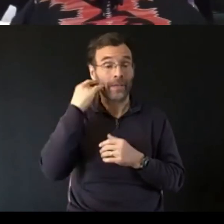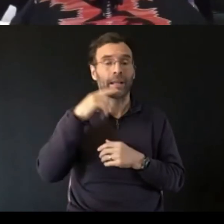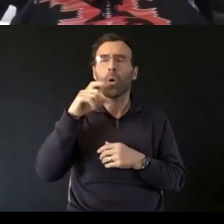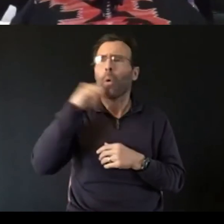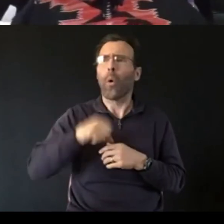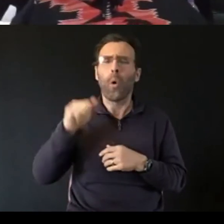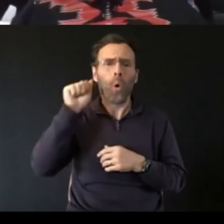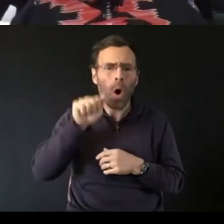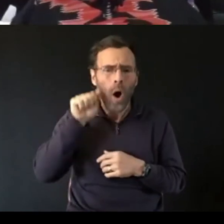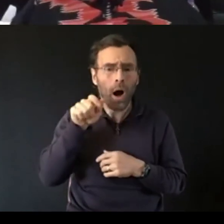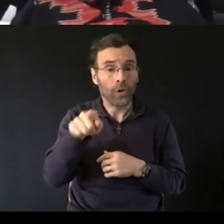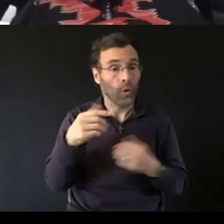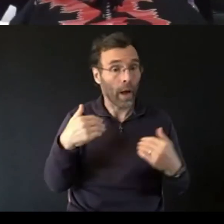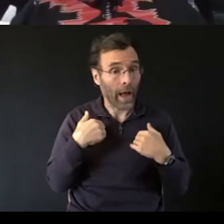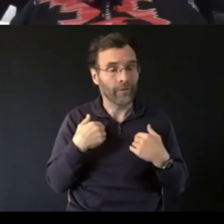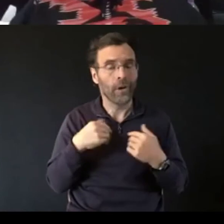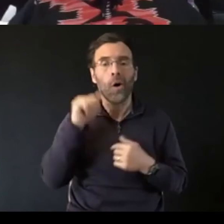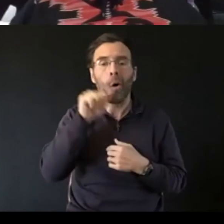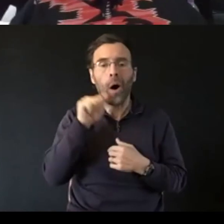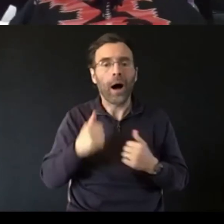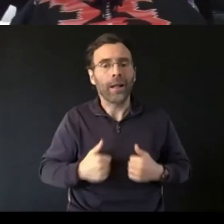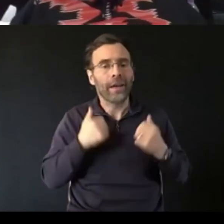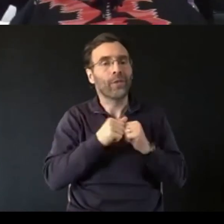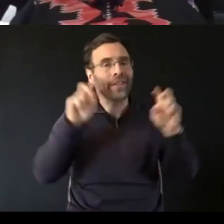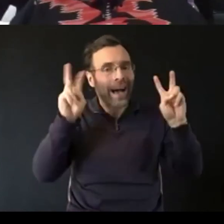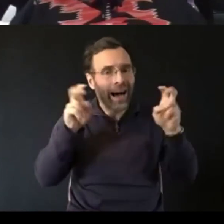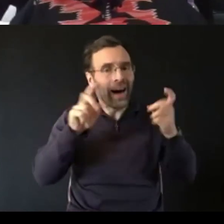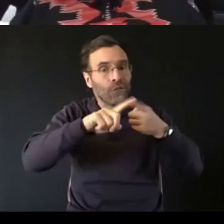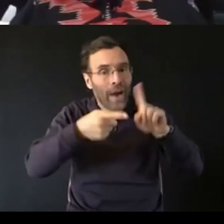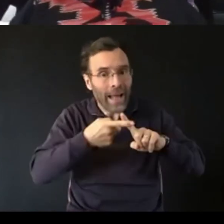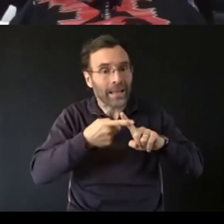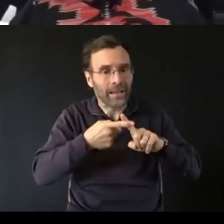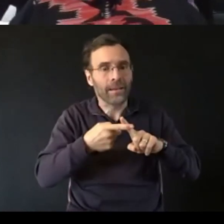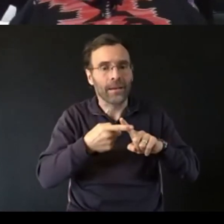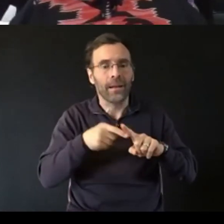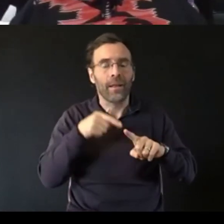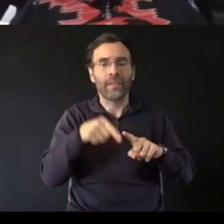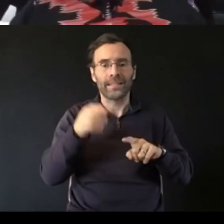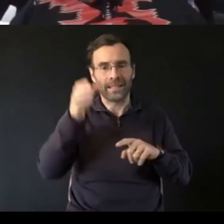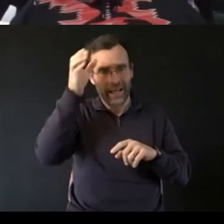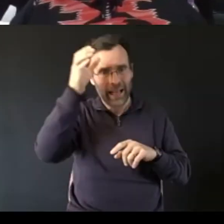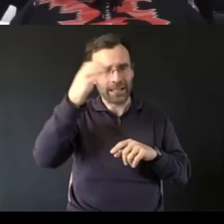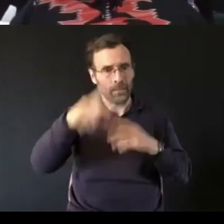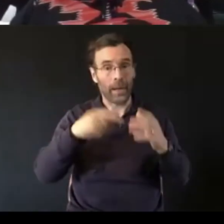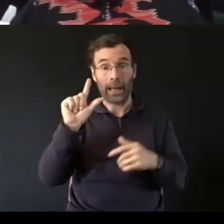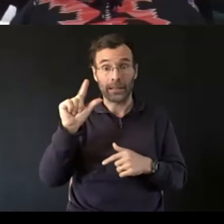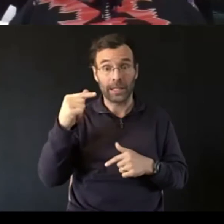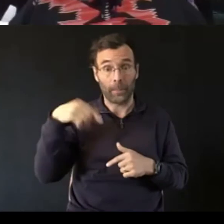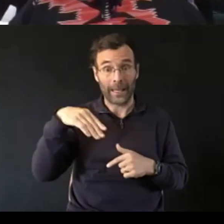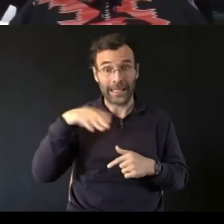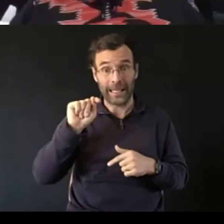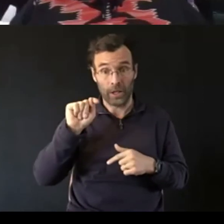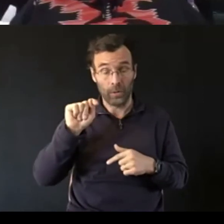you had, or an aunt who was living with her friend, and all of these sort of concepts around LGBT and